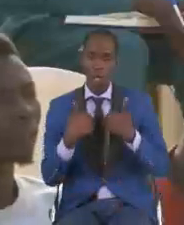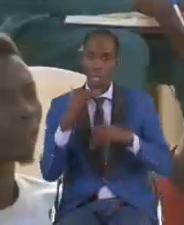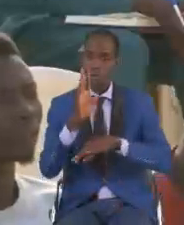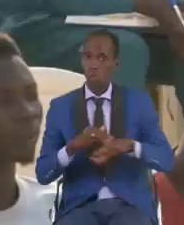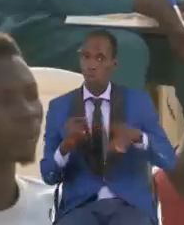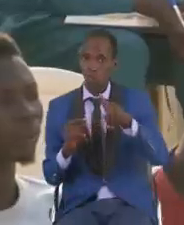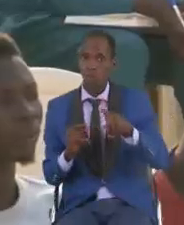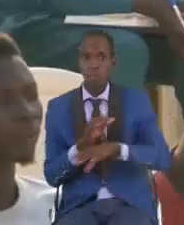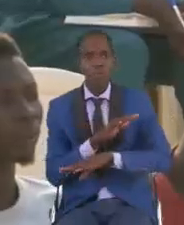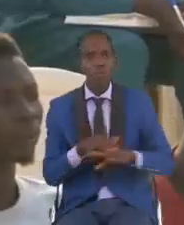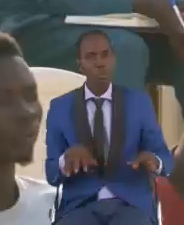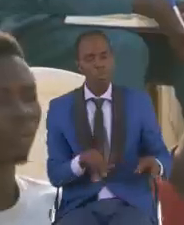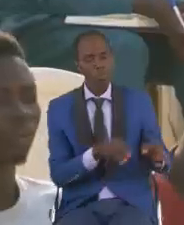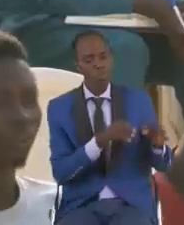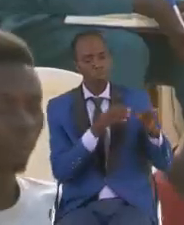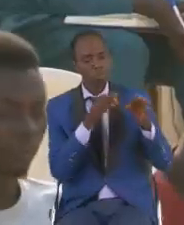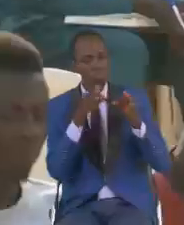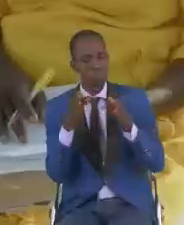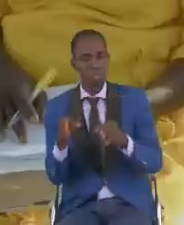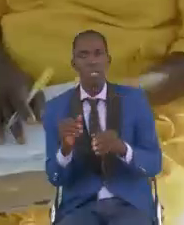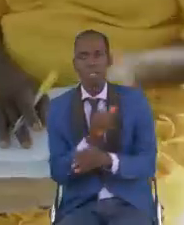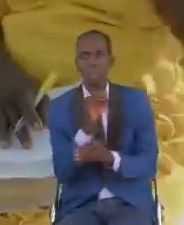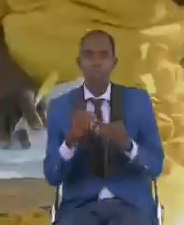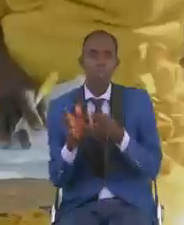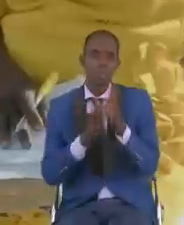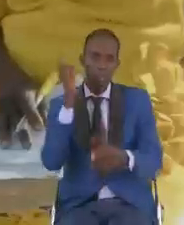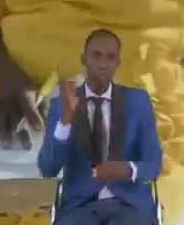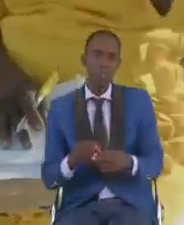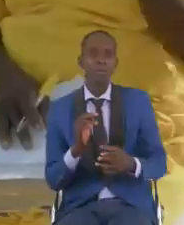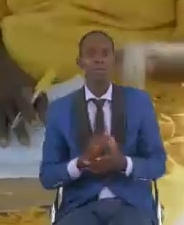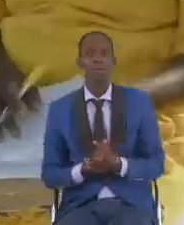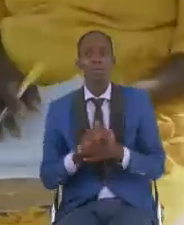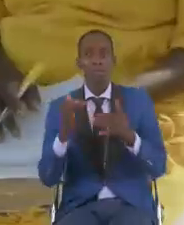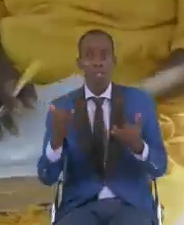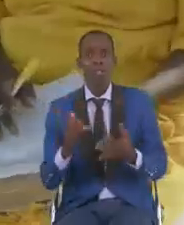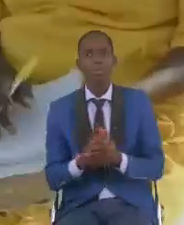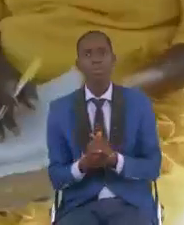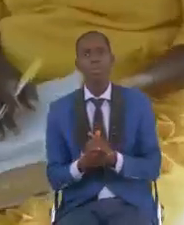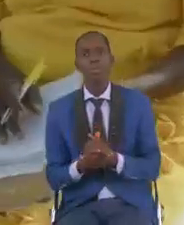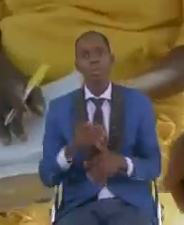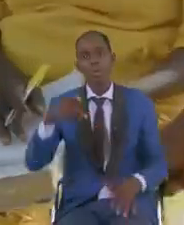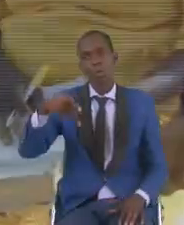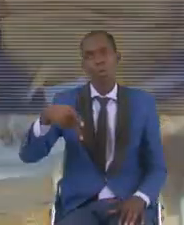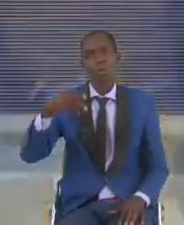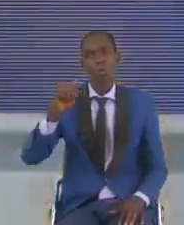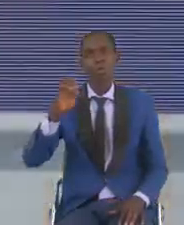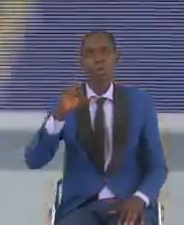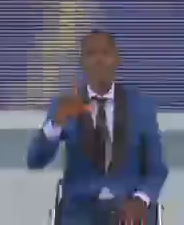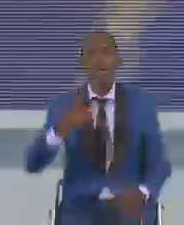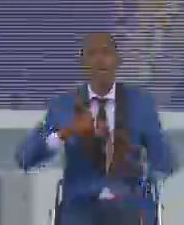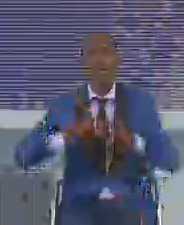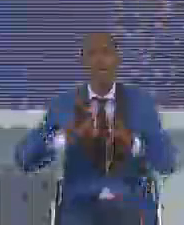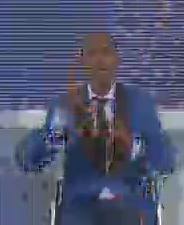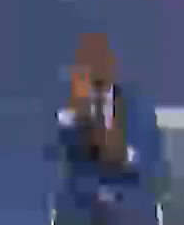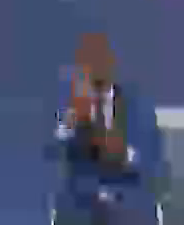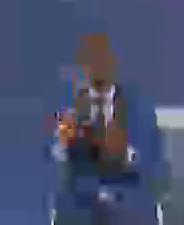not delay any longer in Jesus' name. Now, Paul, how are you going to do this?